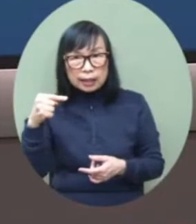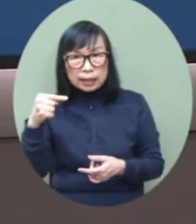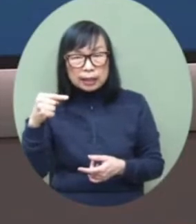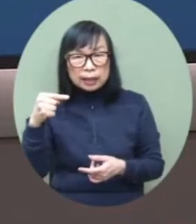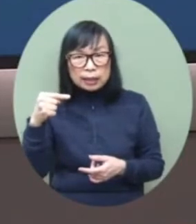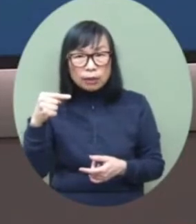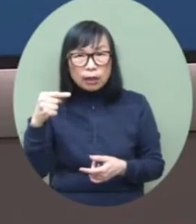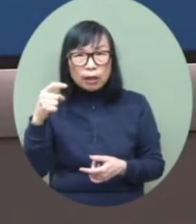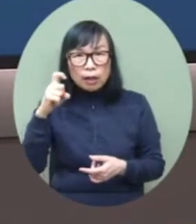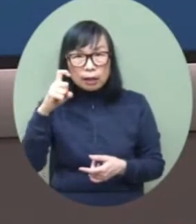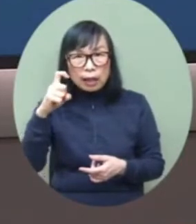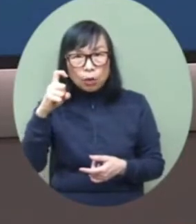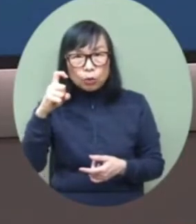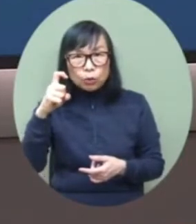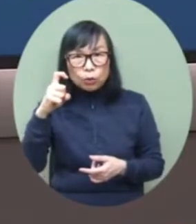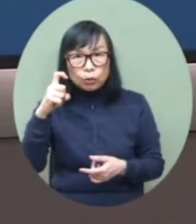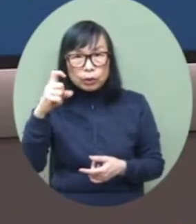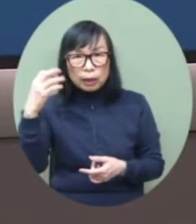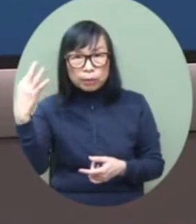28-year-olds to